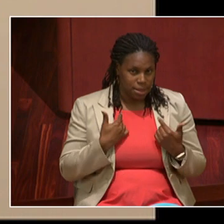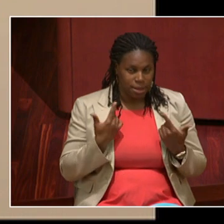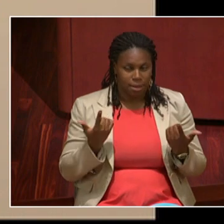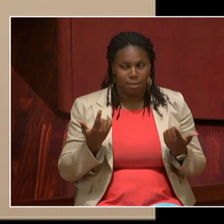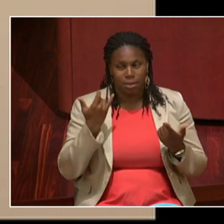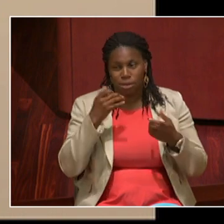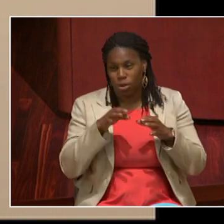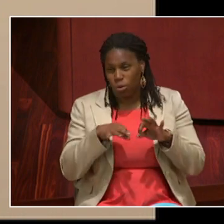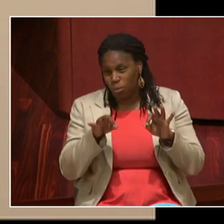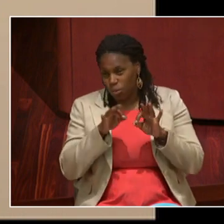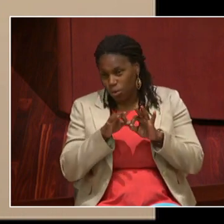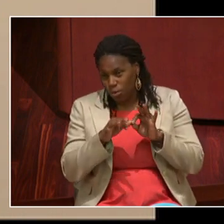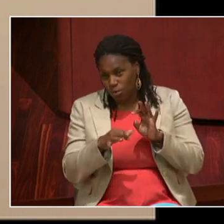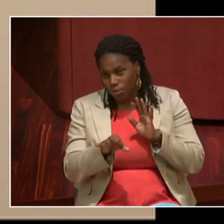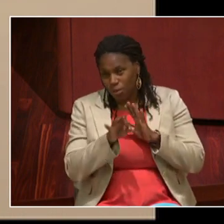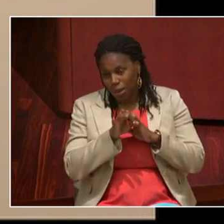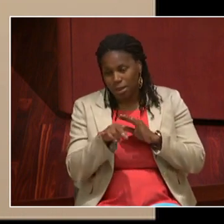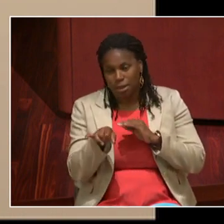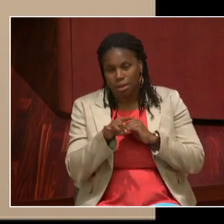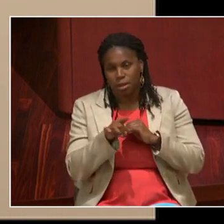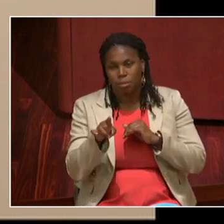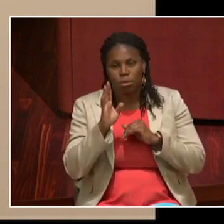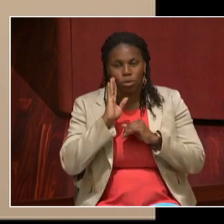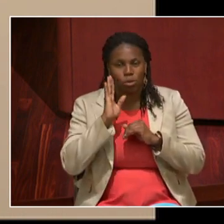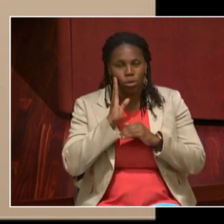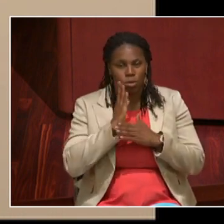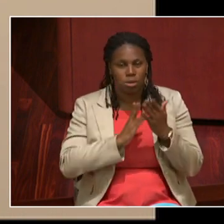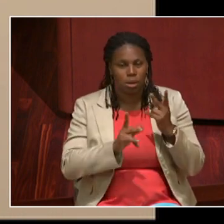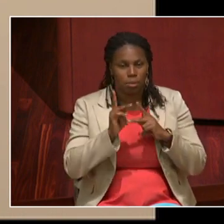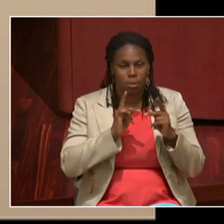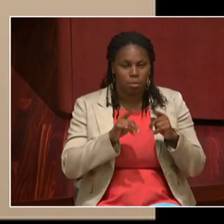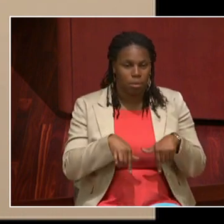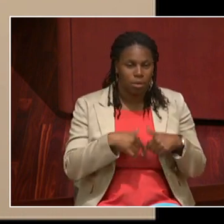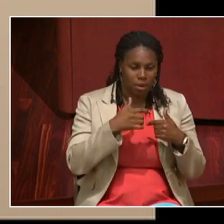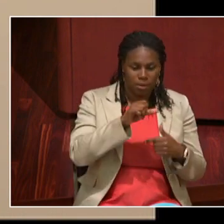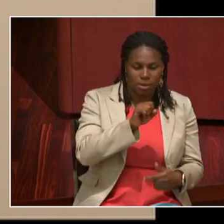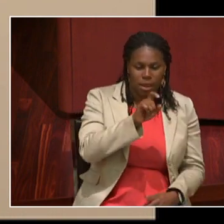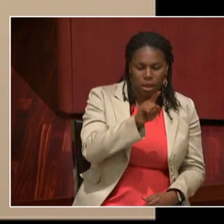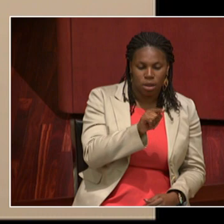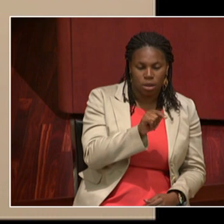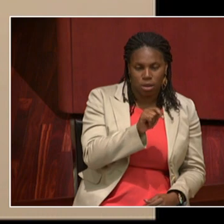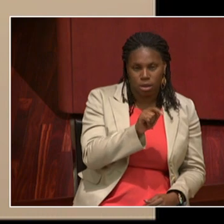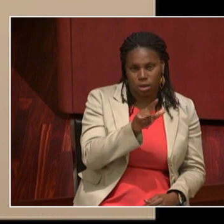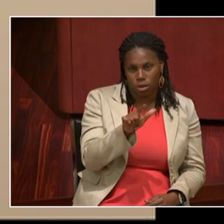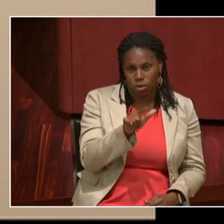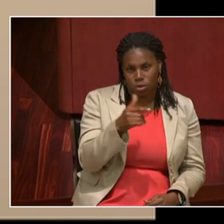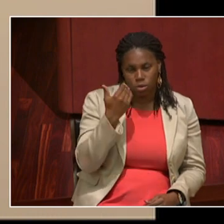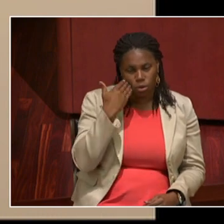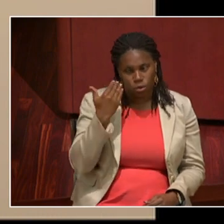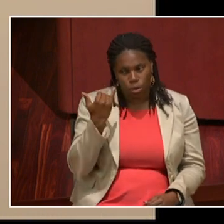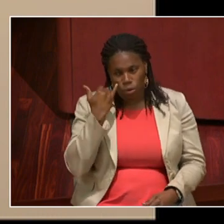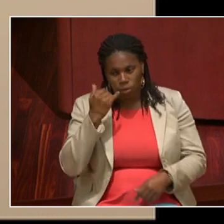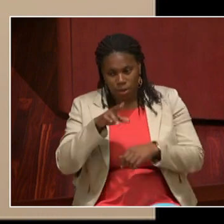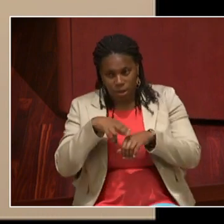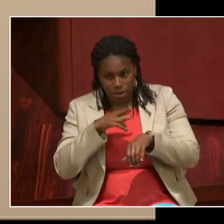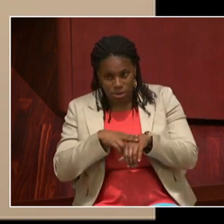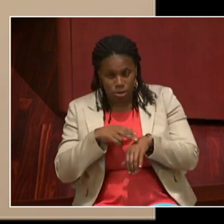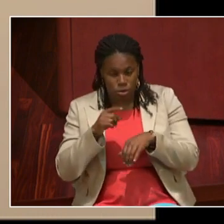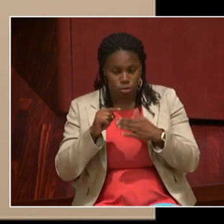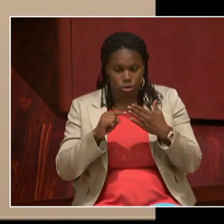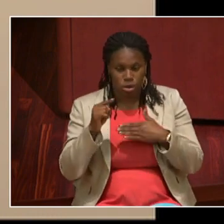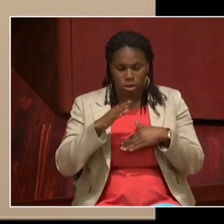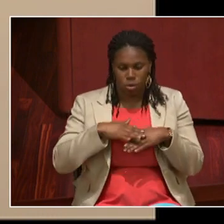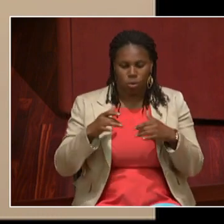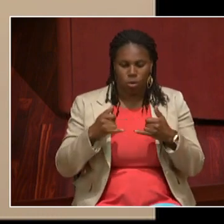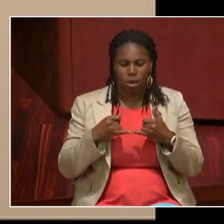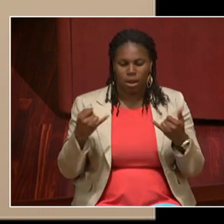to see, let's say, for example, that you know somebody was living in St. Louis, Missouri. You don't know if they naturalized. You looked in the online catalog and